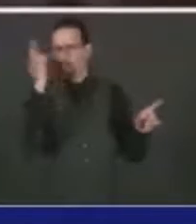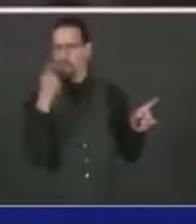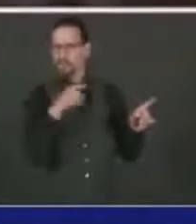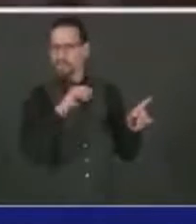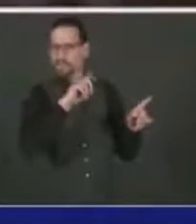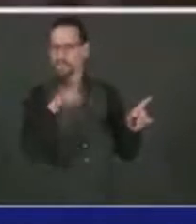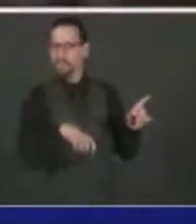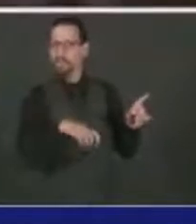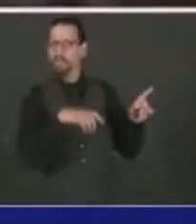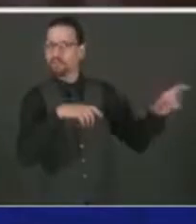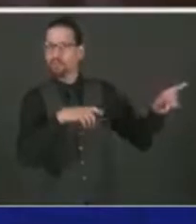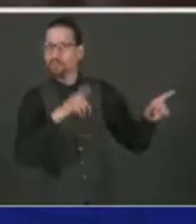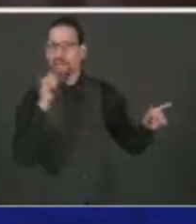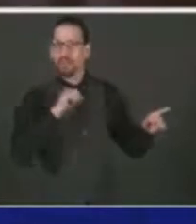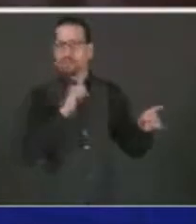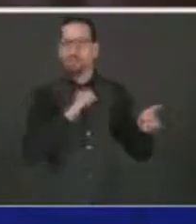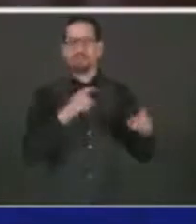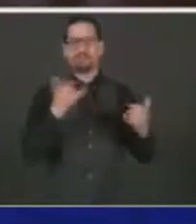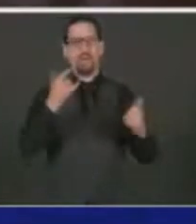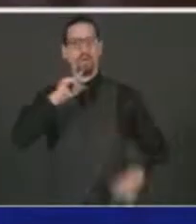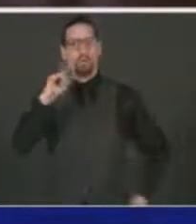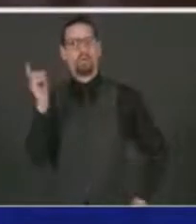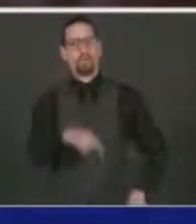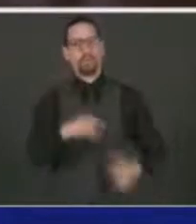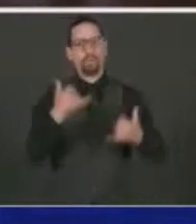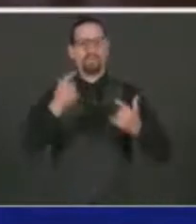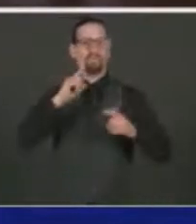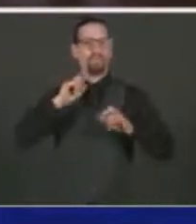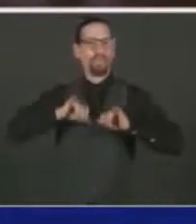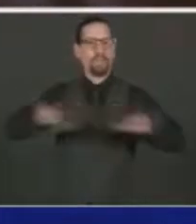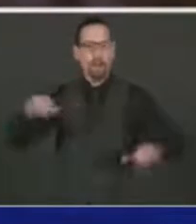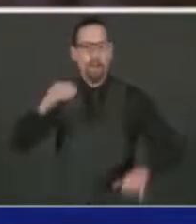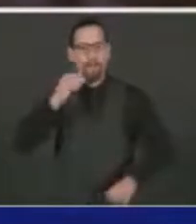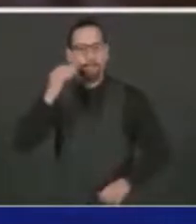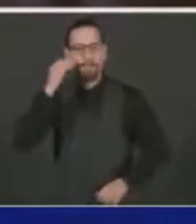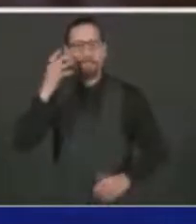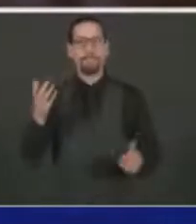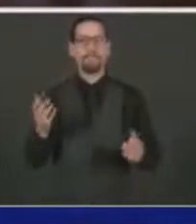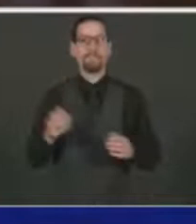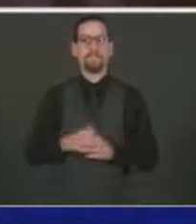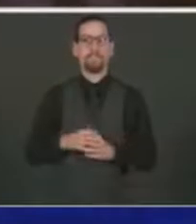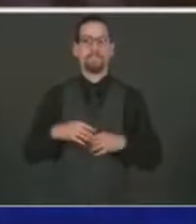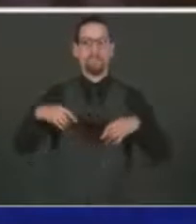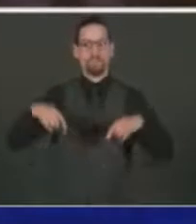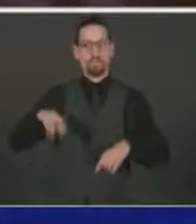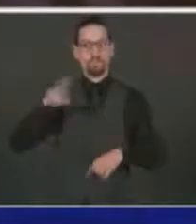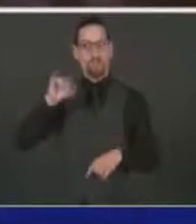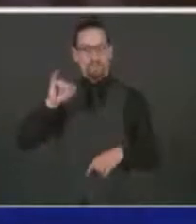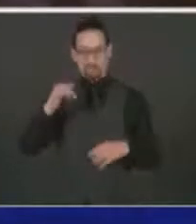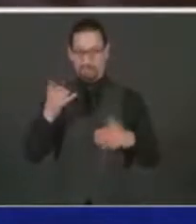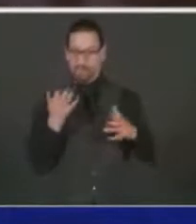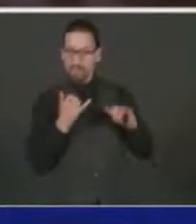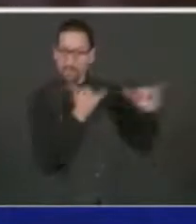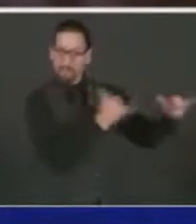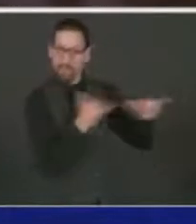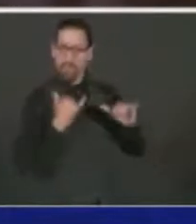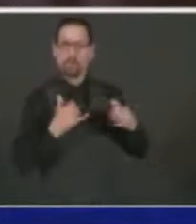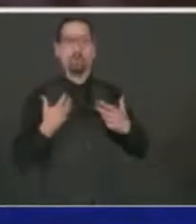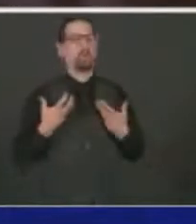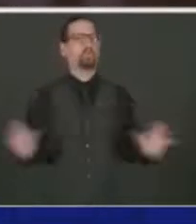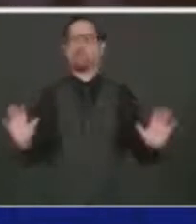home. We don't want that to be Rhode Island. And my heart goes out to the people in those